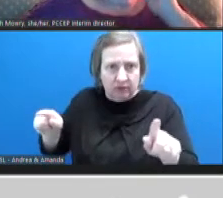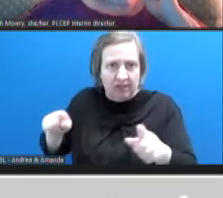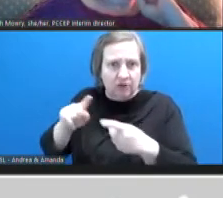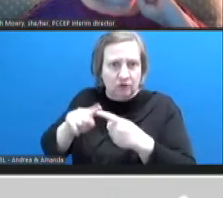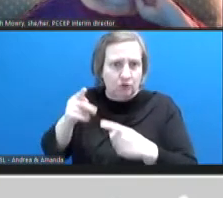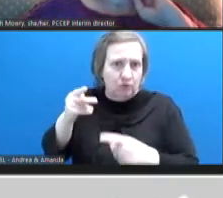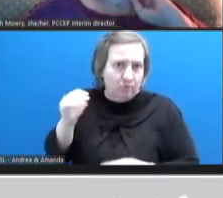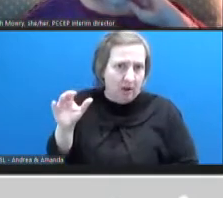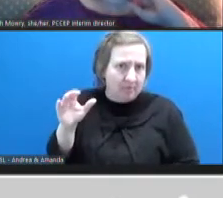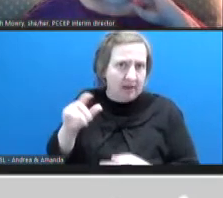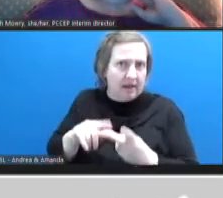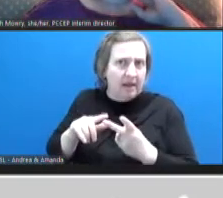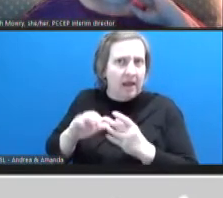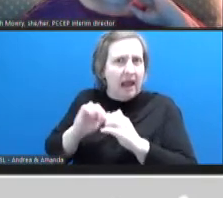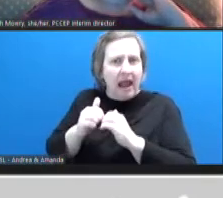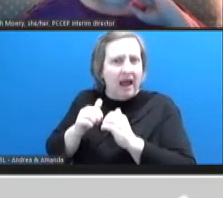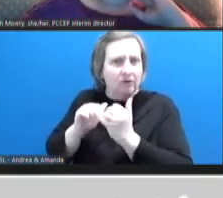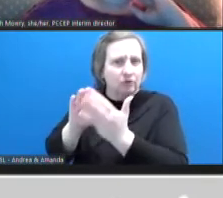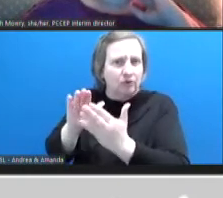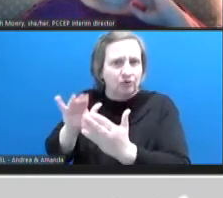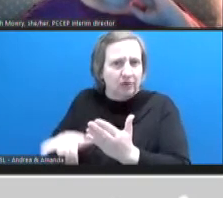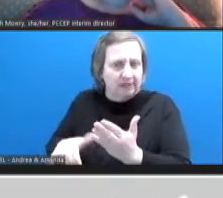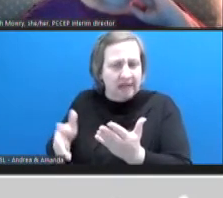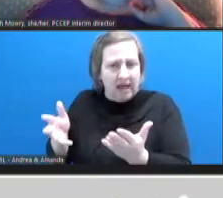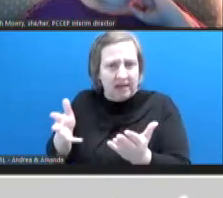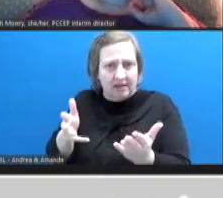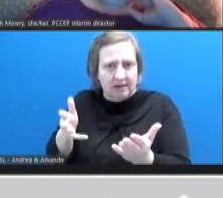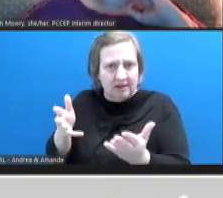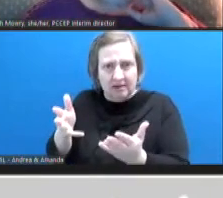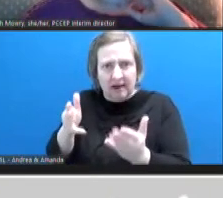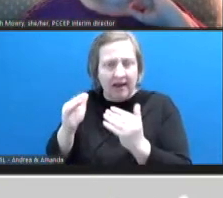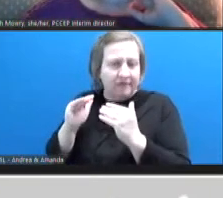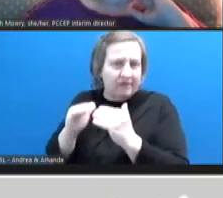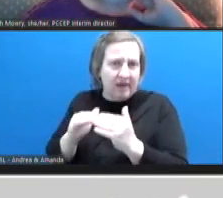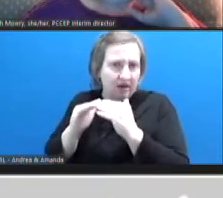public. And how do you address that at the